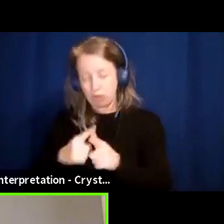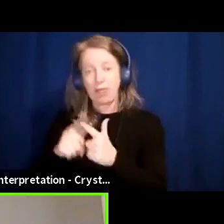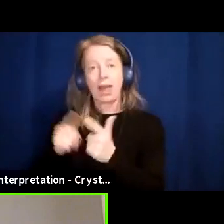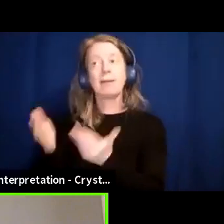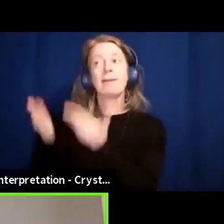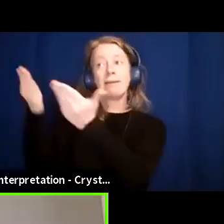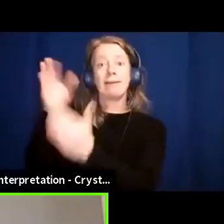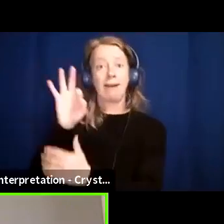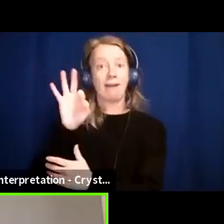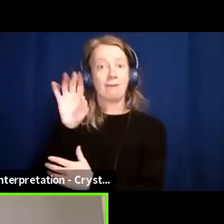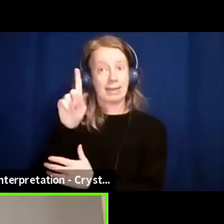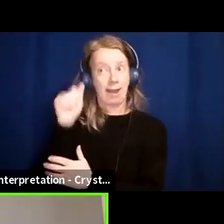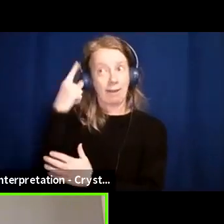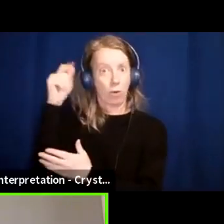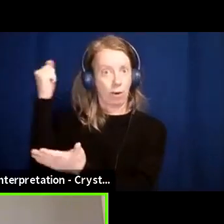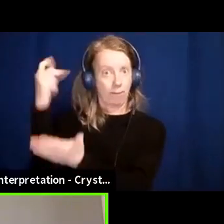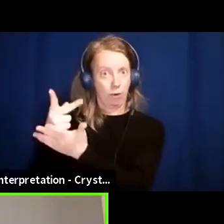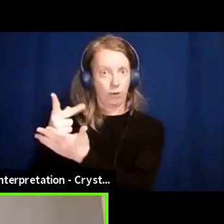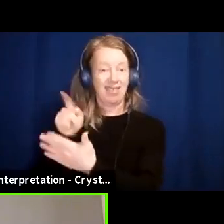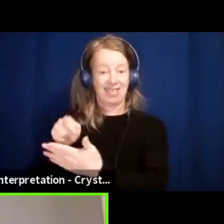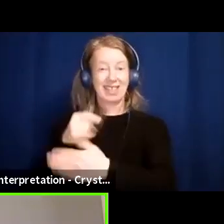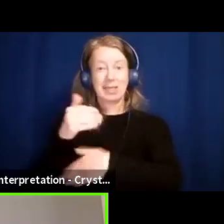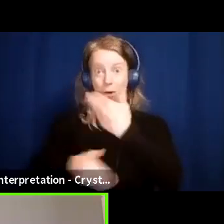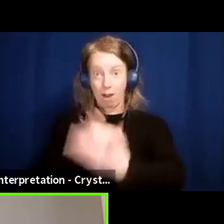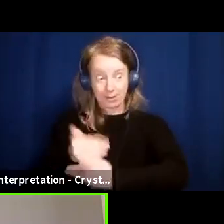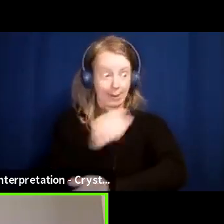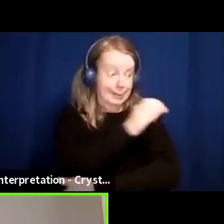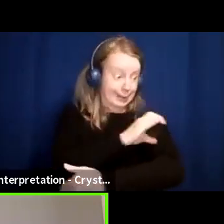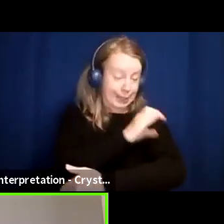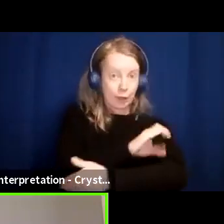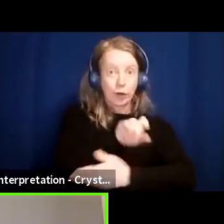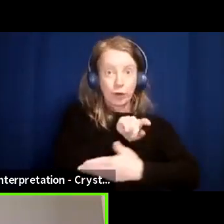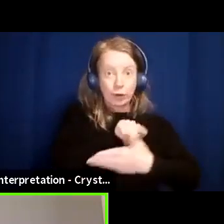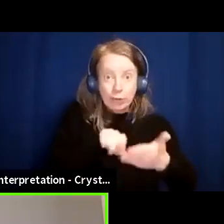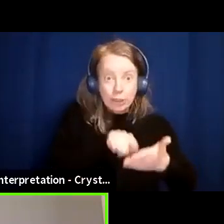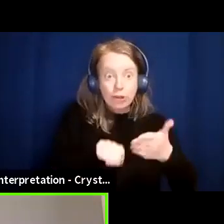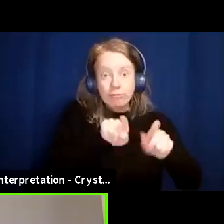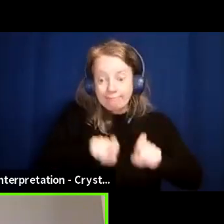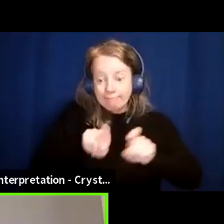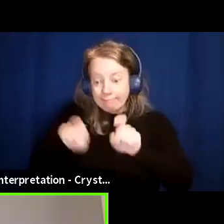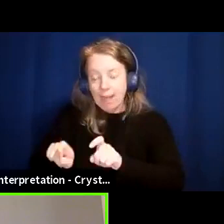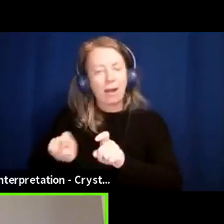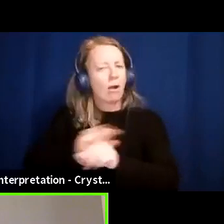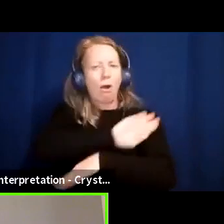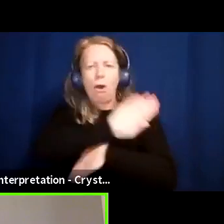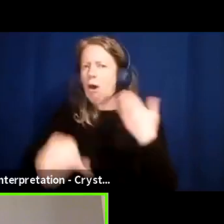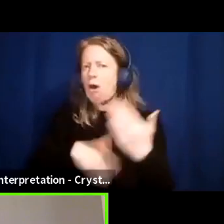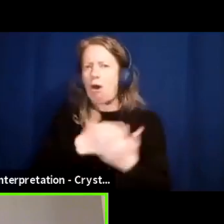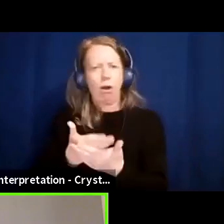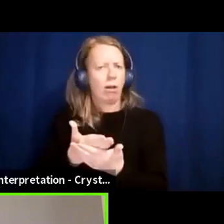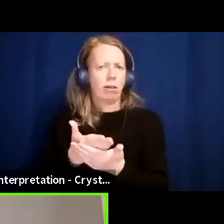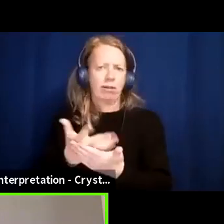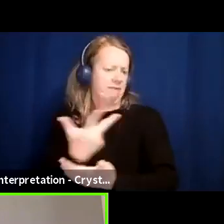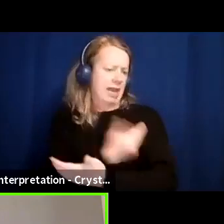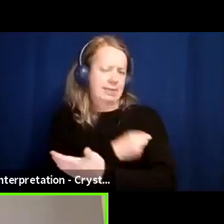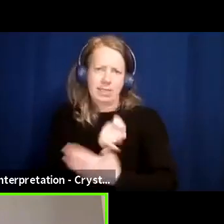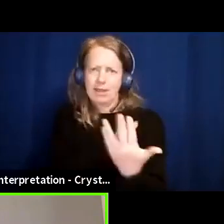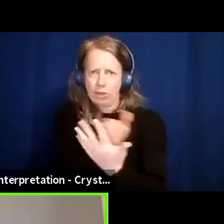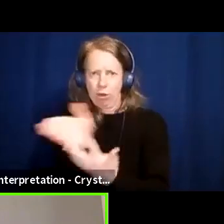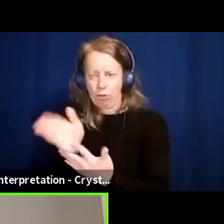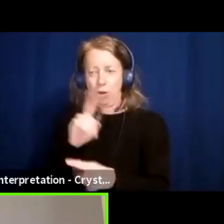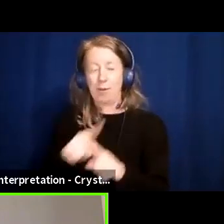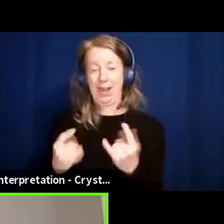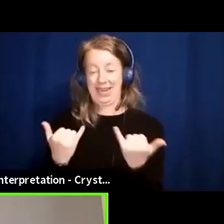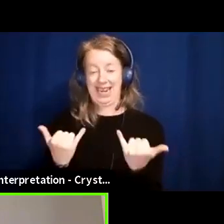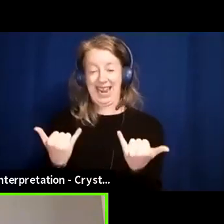vaccines have to go through to be approved. It's just in the case of a public health emergency, there's